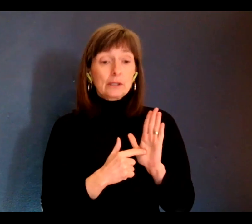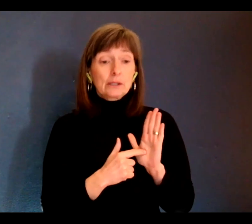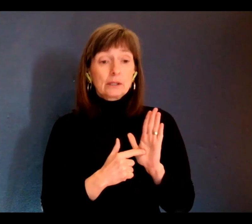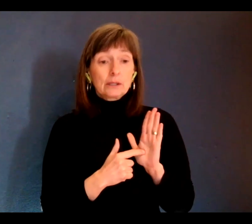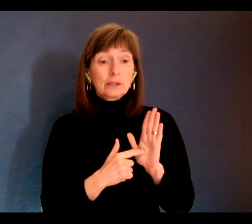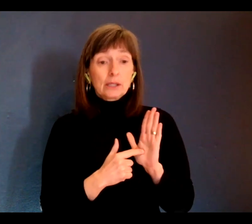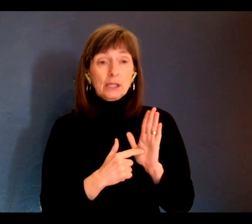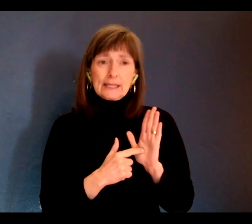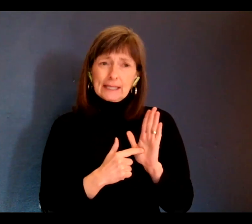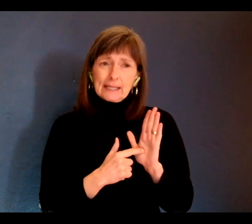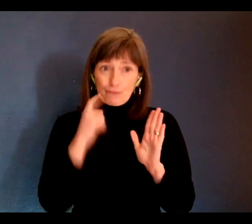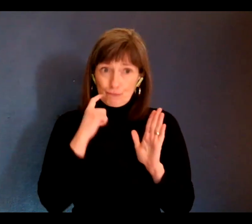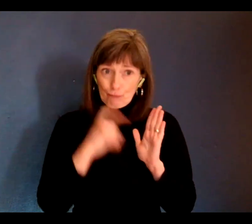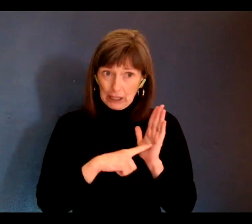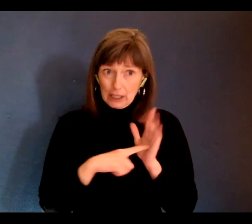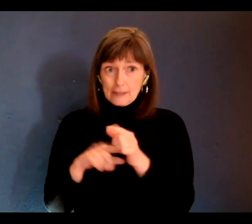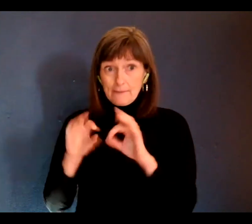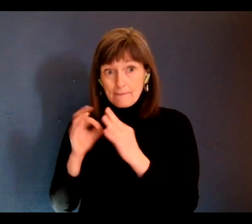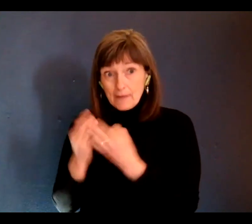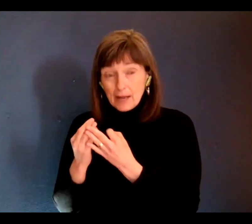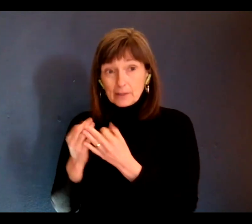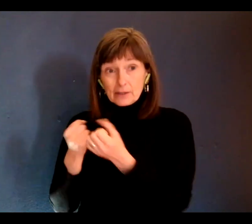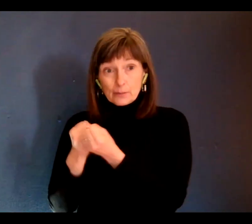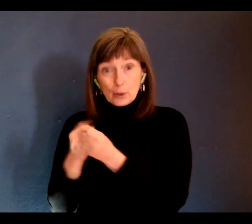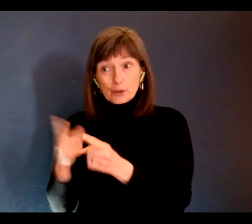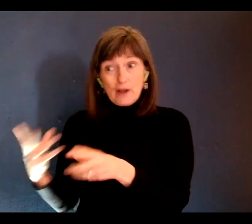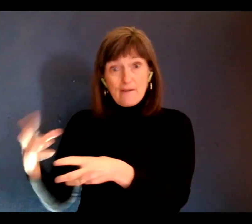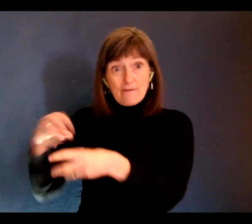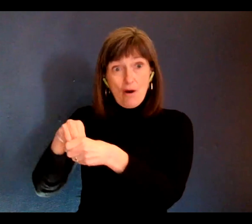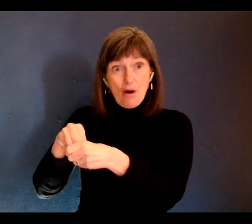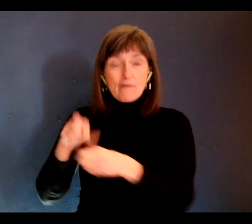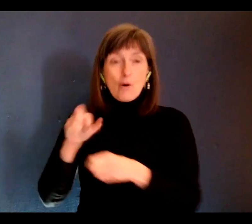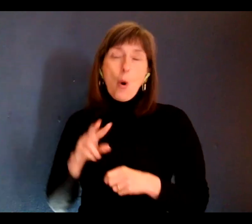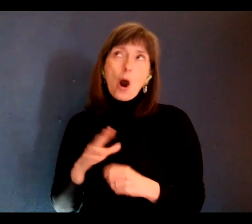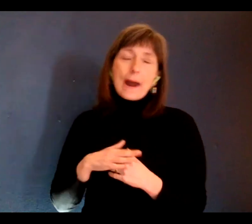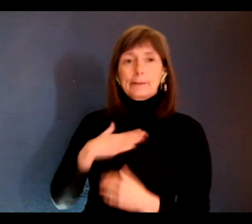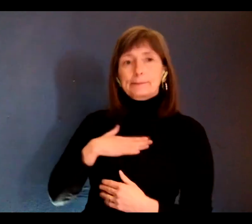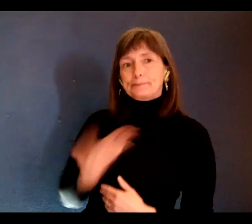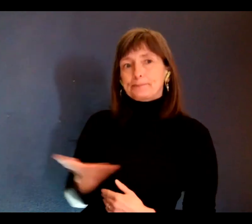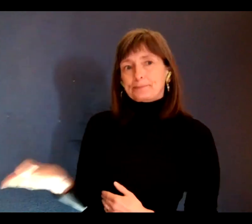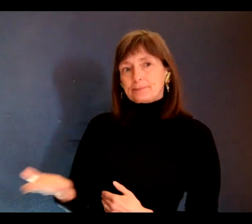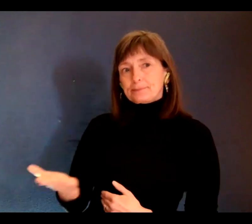members and supporters have the legal right to participate, or is it just a courtesy? And it sounds like